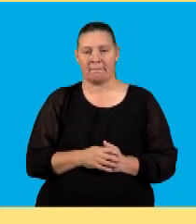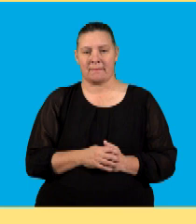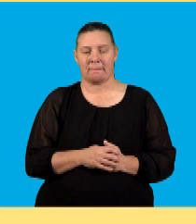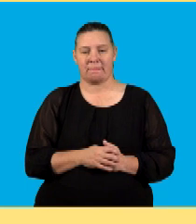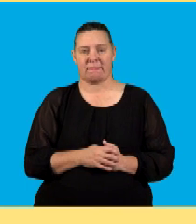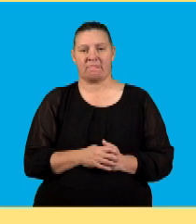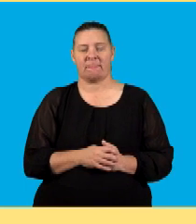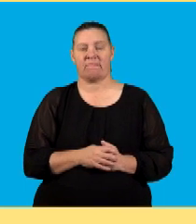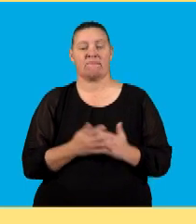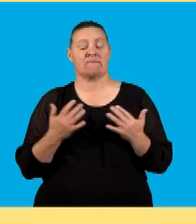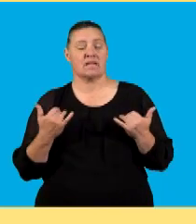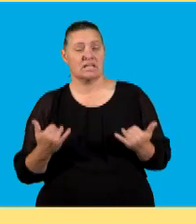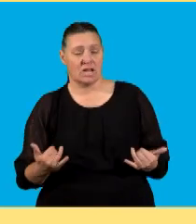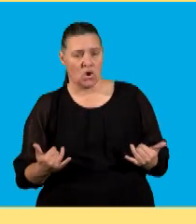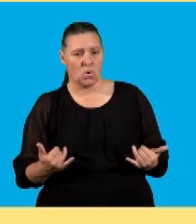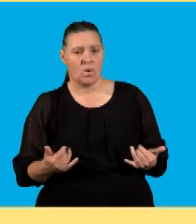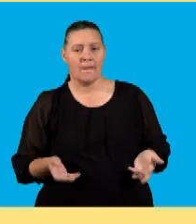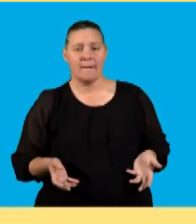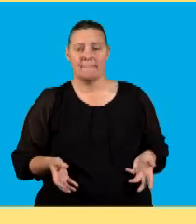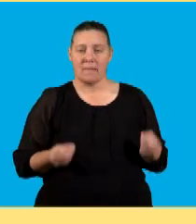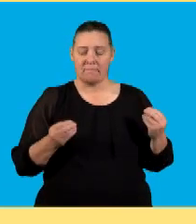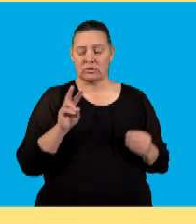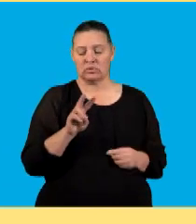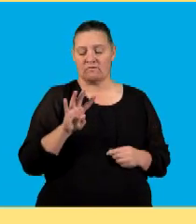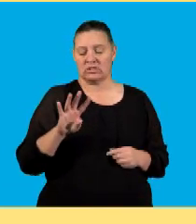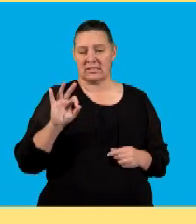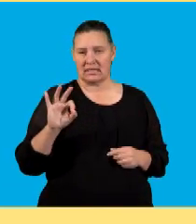243,300, like that. Now, when you have your